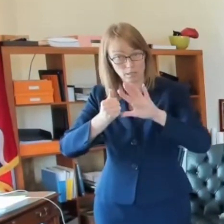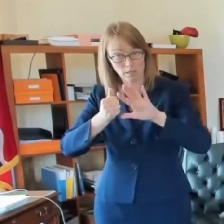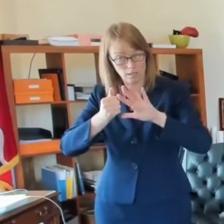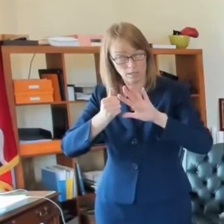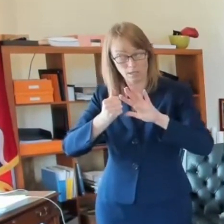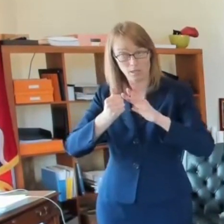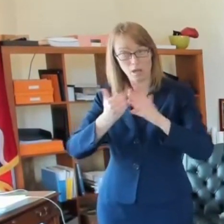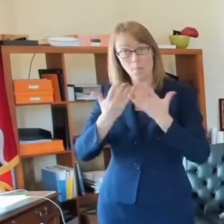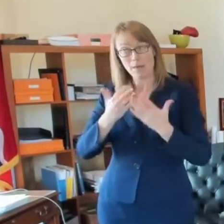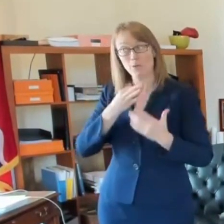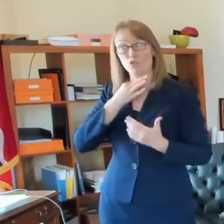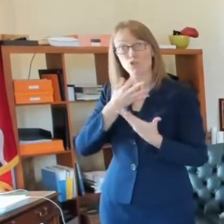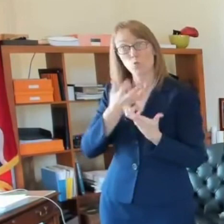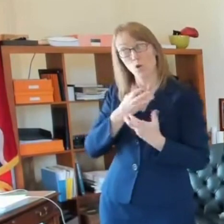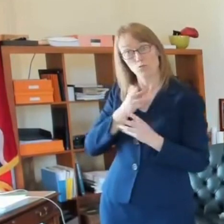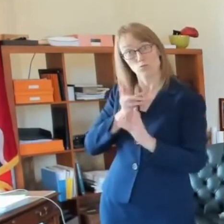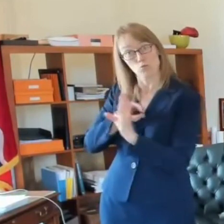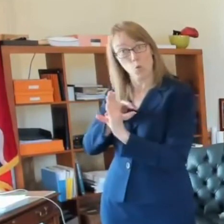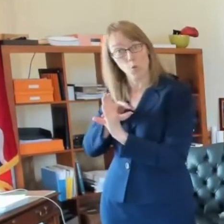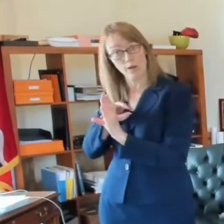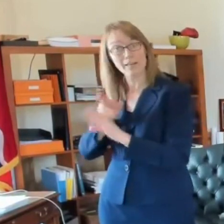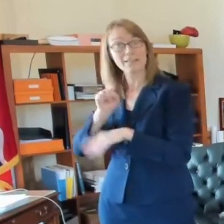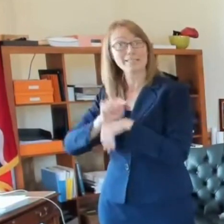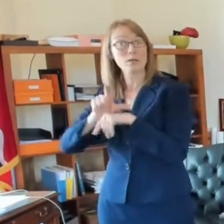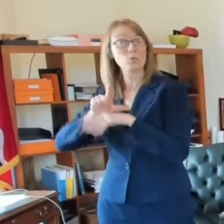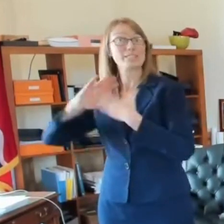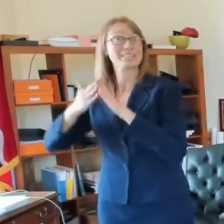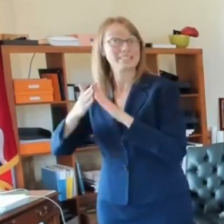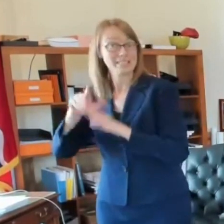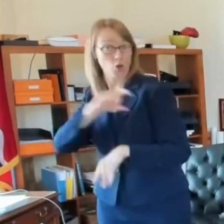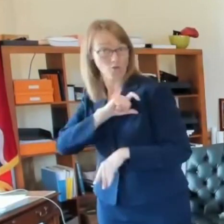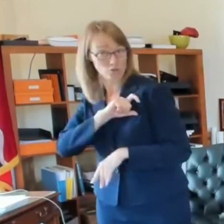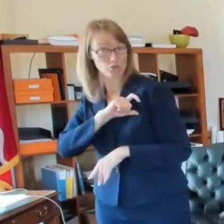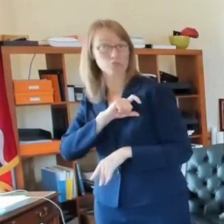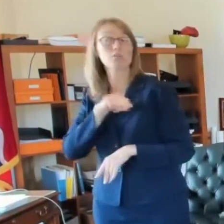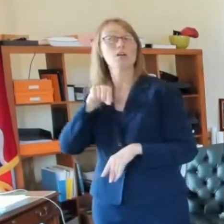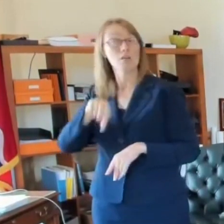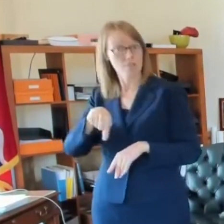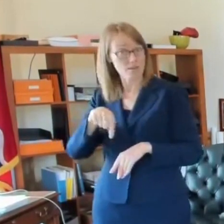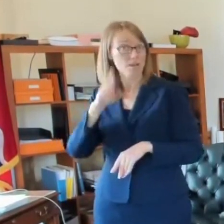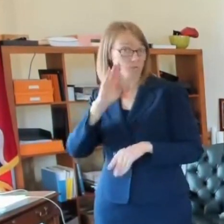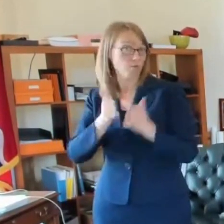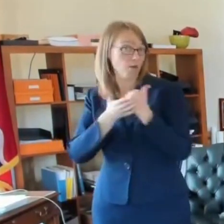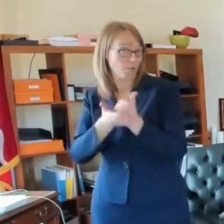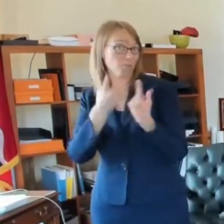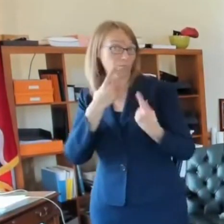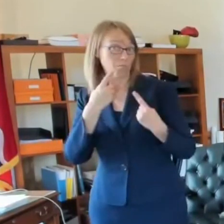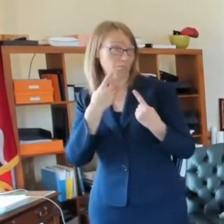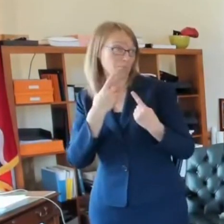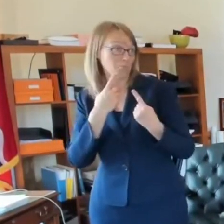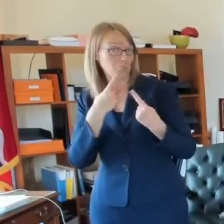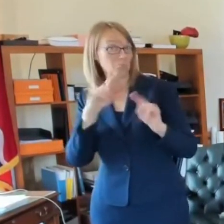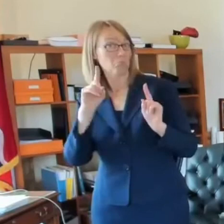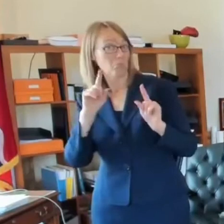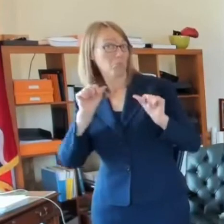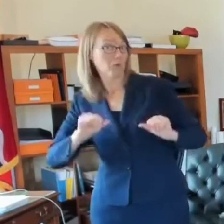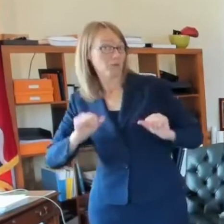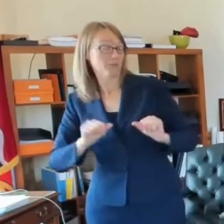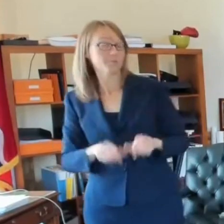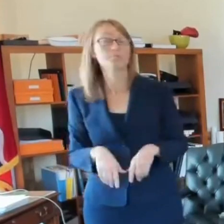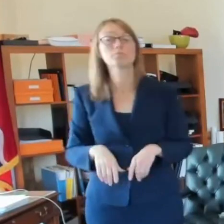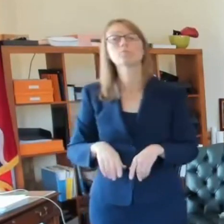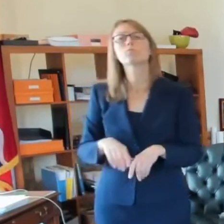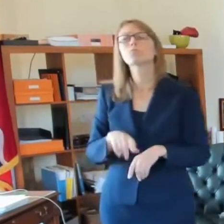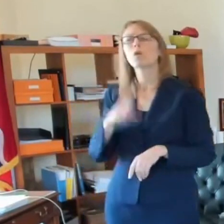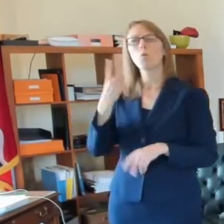update on the implementation of body cameras for the police department. Mm-hmm. So body cameras, I just asked about this